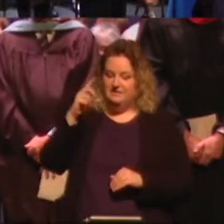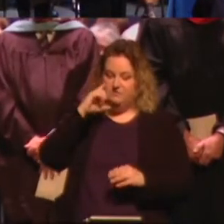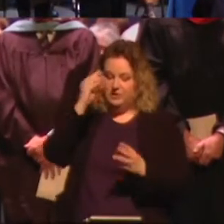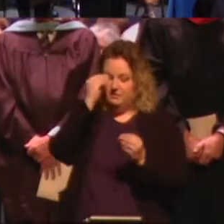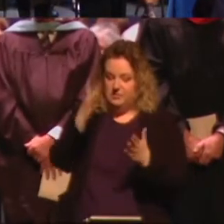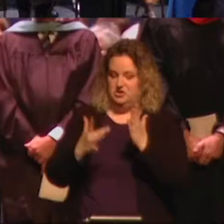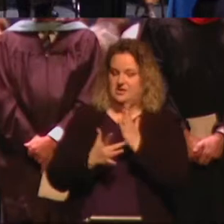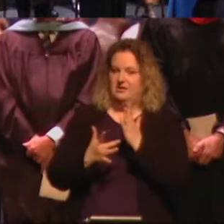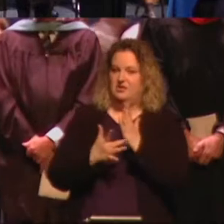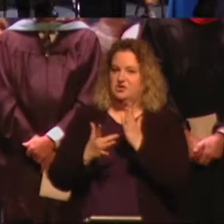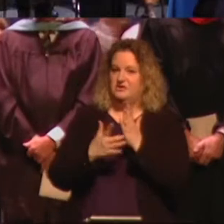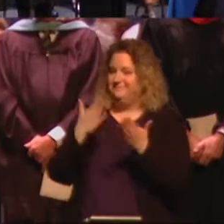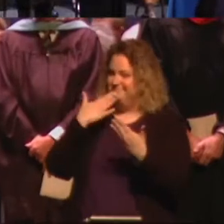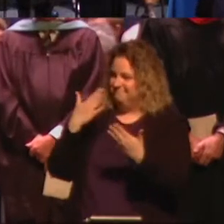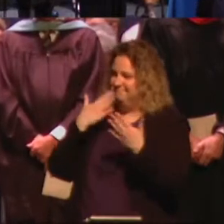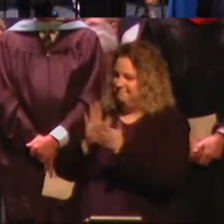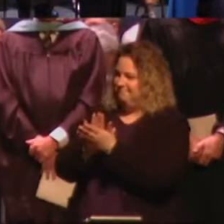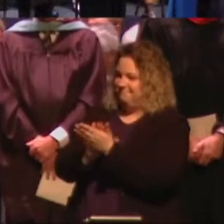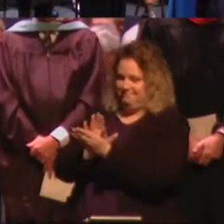applause.